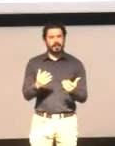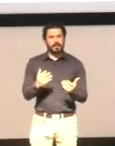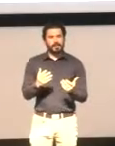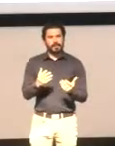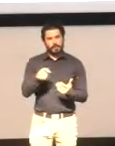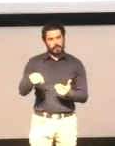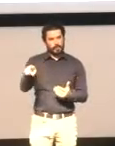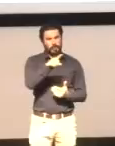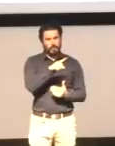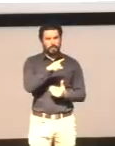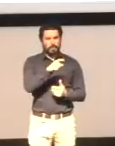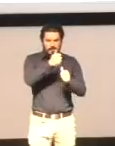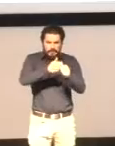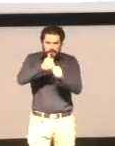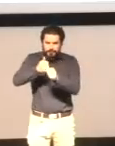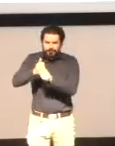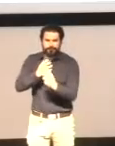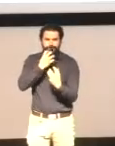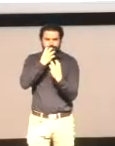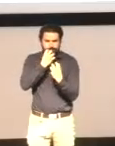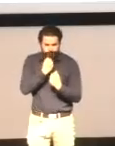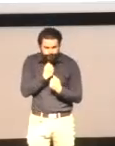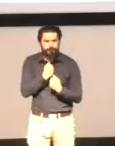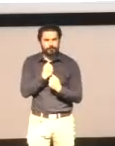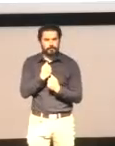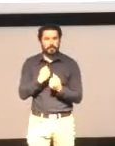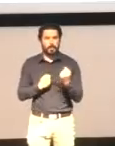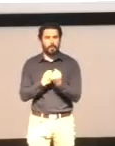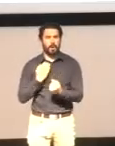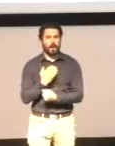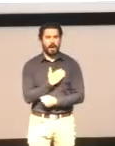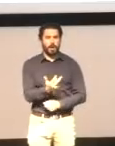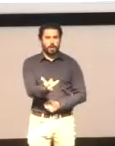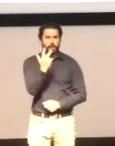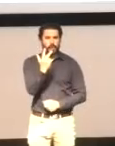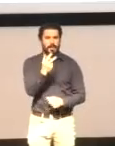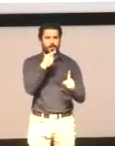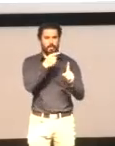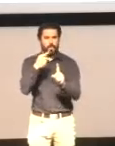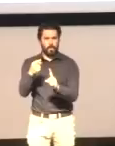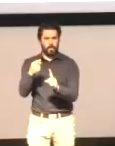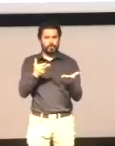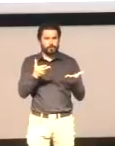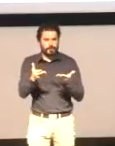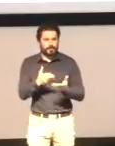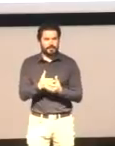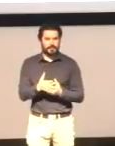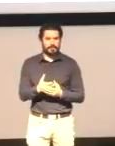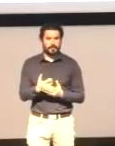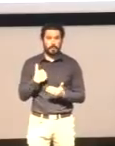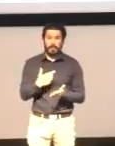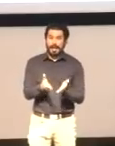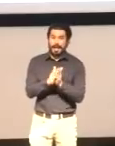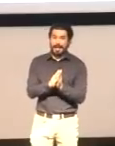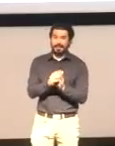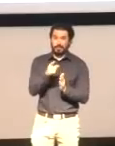vital role in advancing our tripartite mission and service. We know that we have asked a lot of you, and we